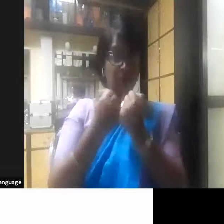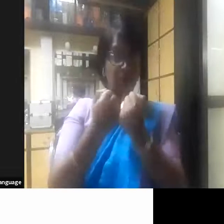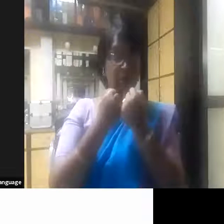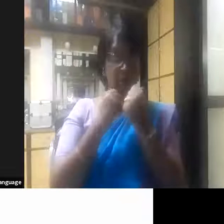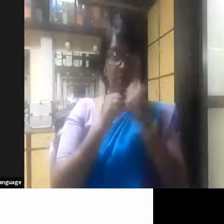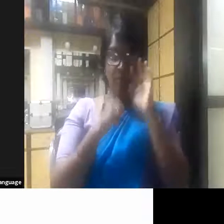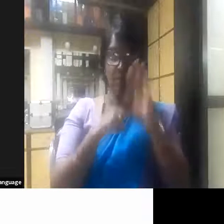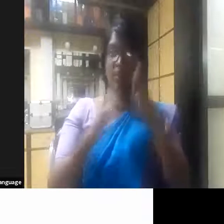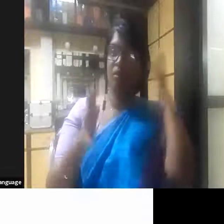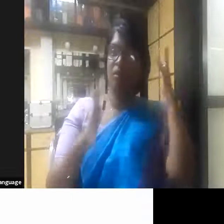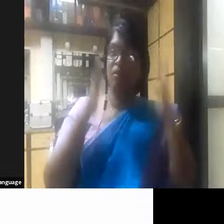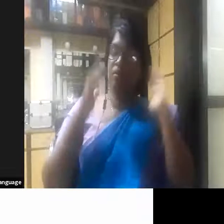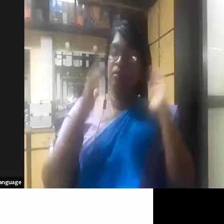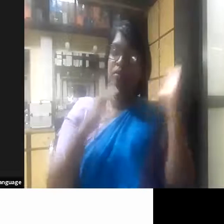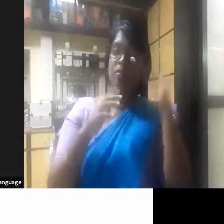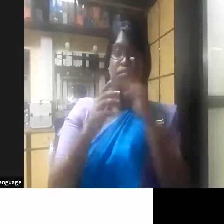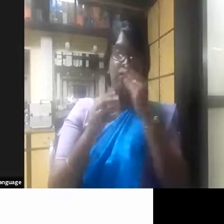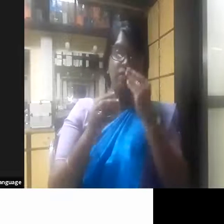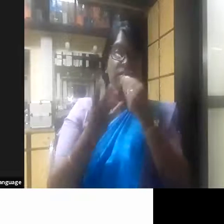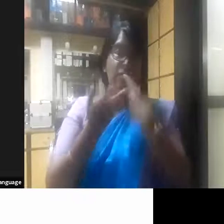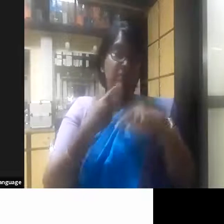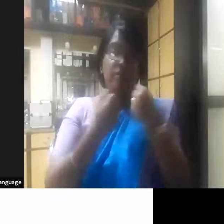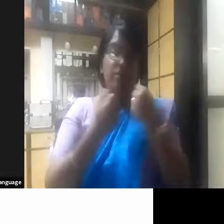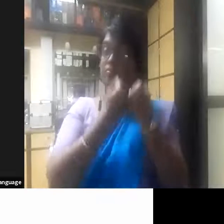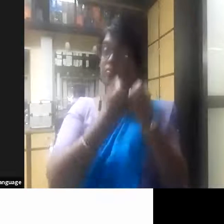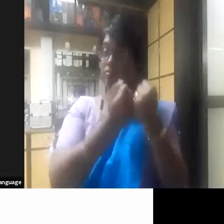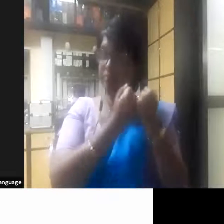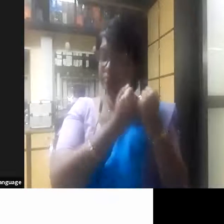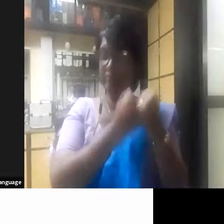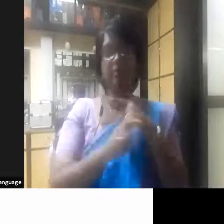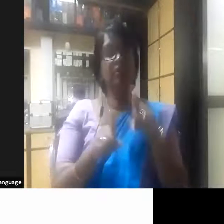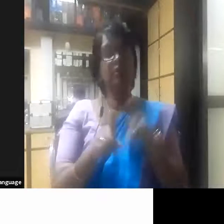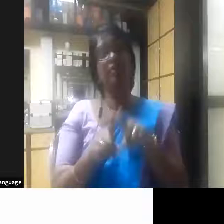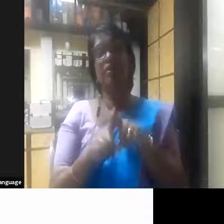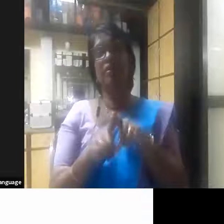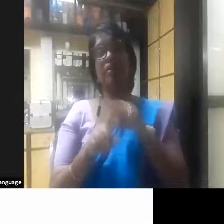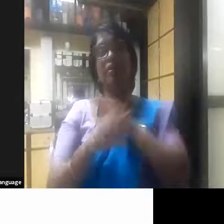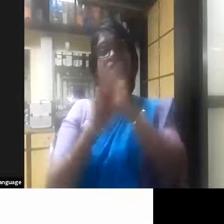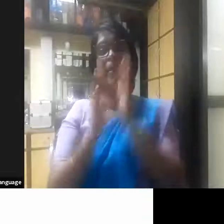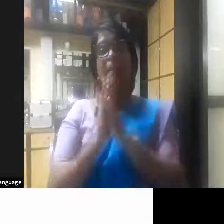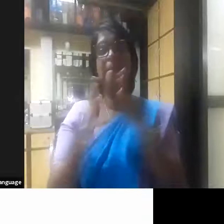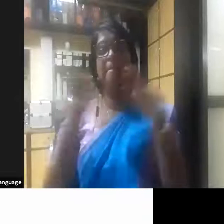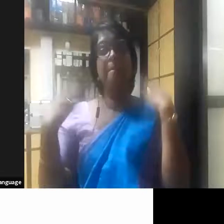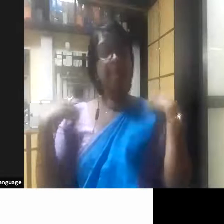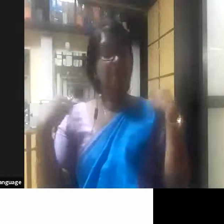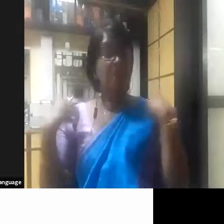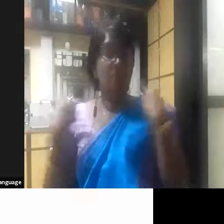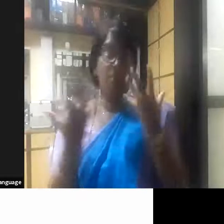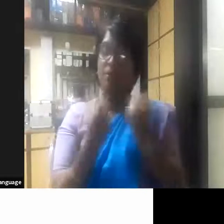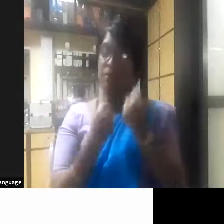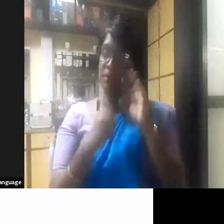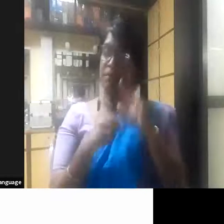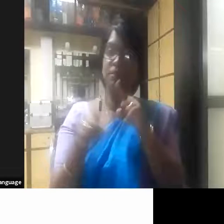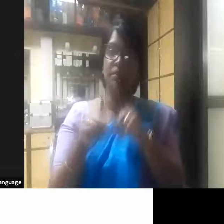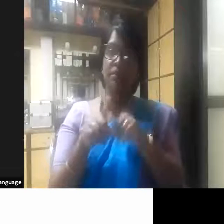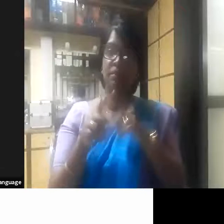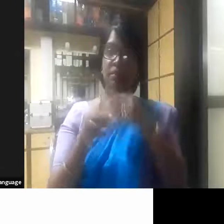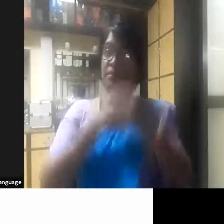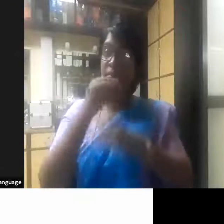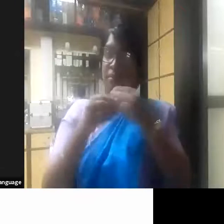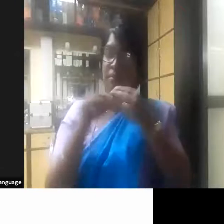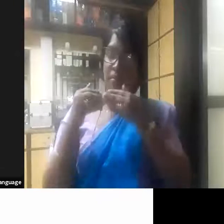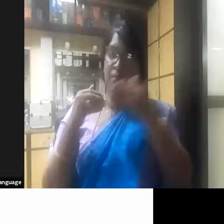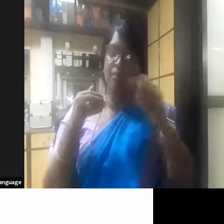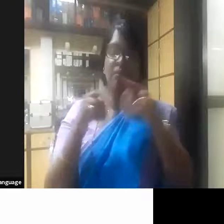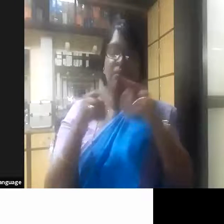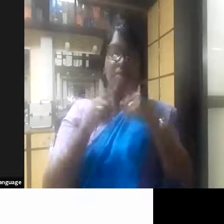production facility which requires the processed goods for manufacturing a final product, which is then again shipped to markets